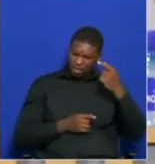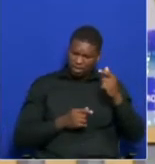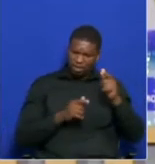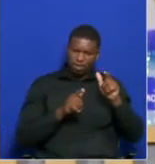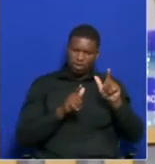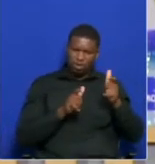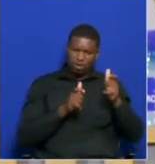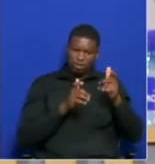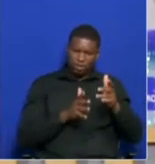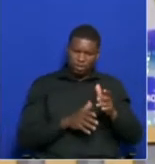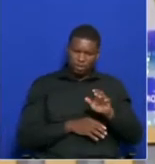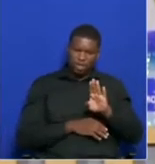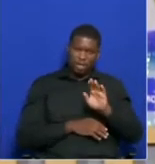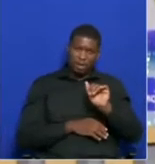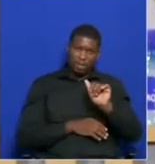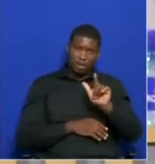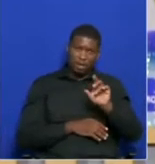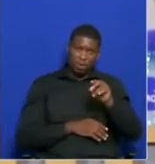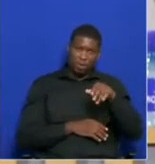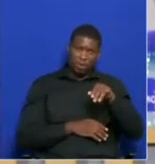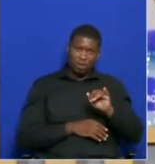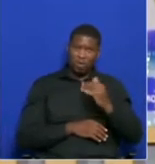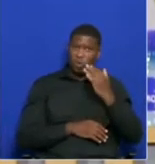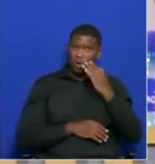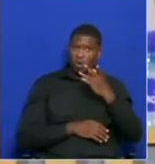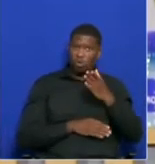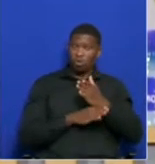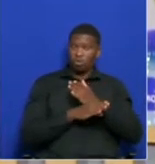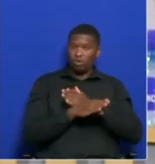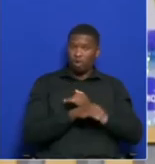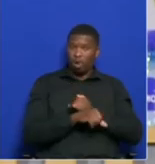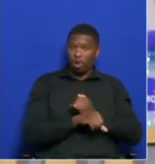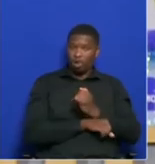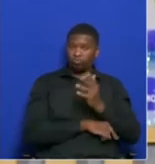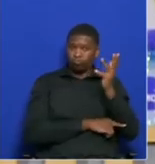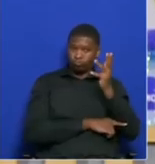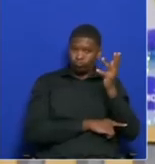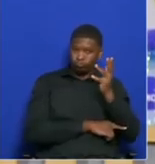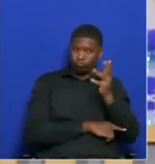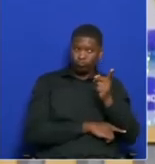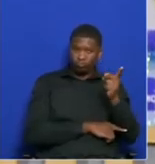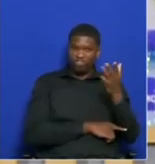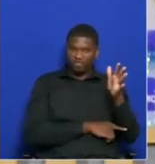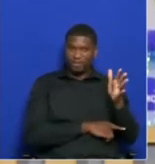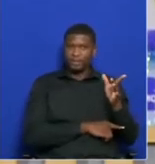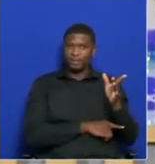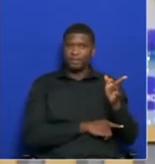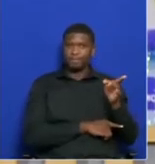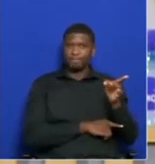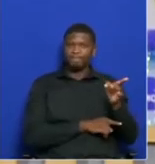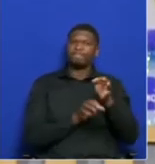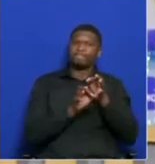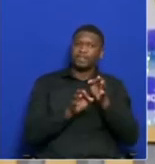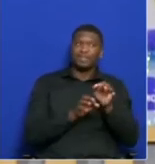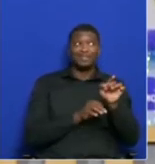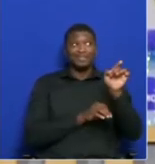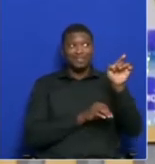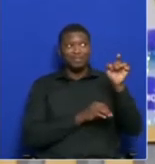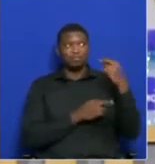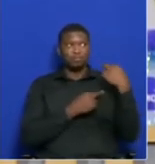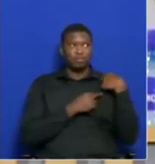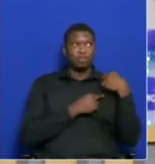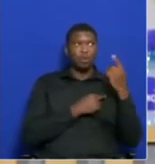earlier, took you through what his responsibilities are and what yours